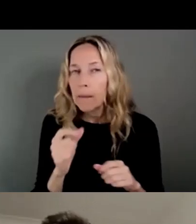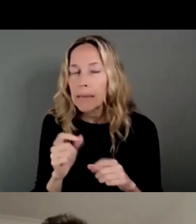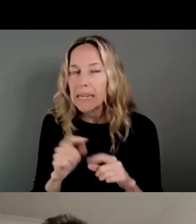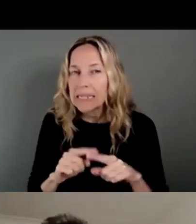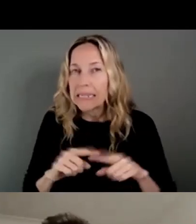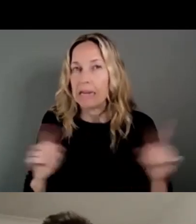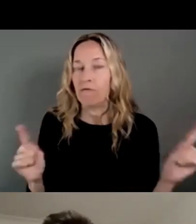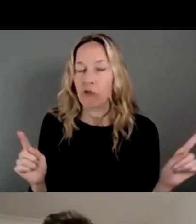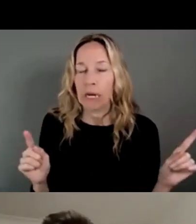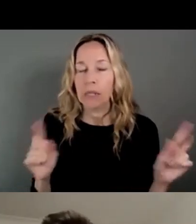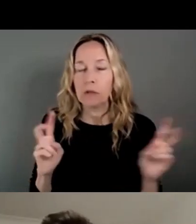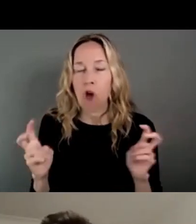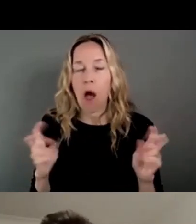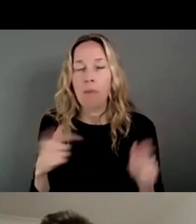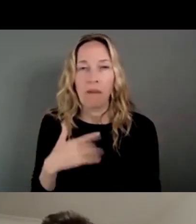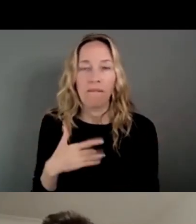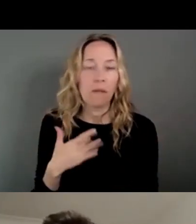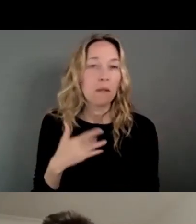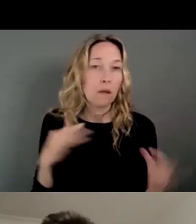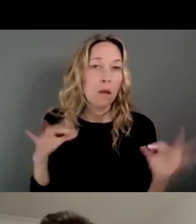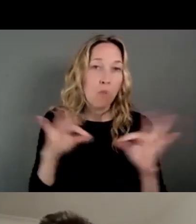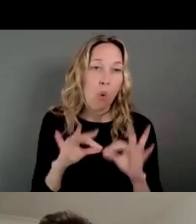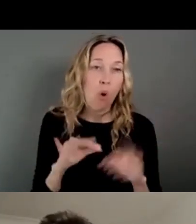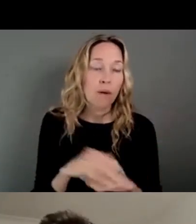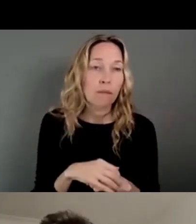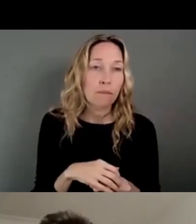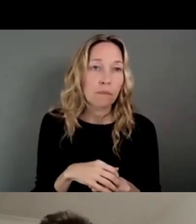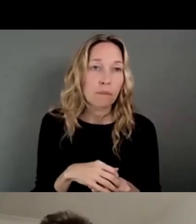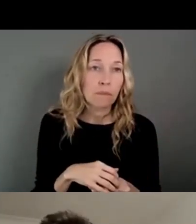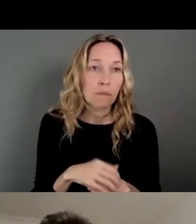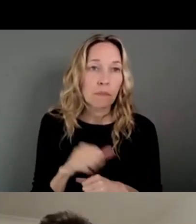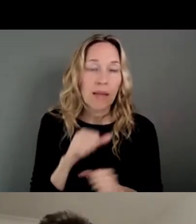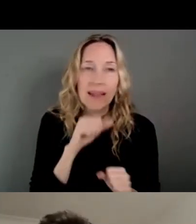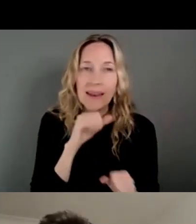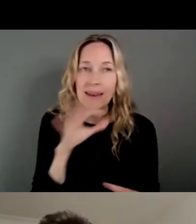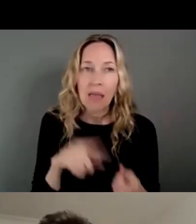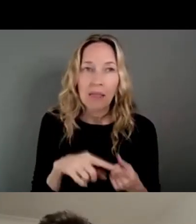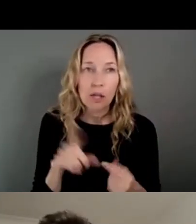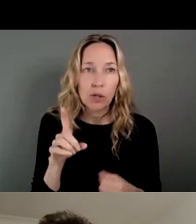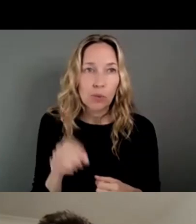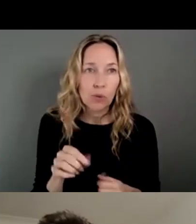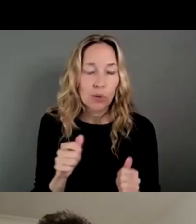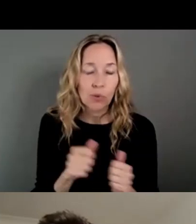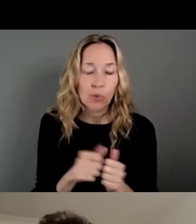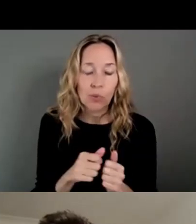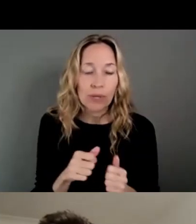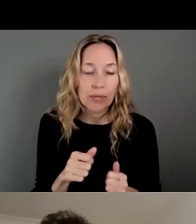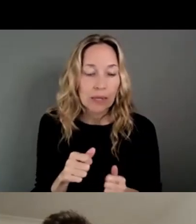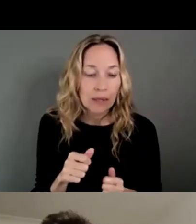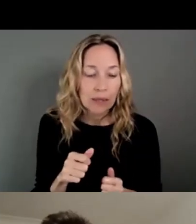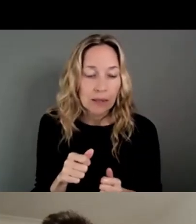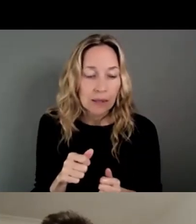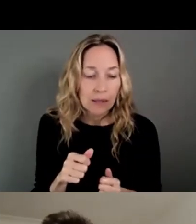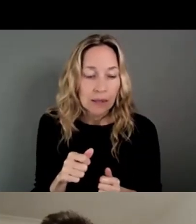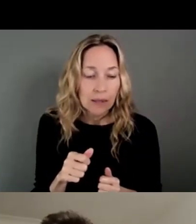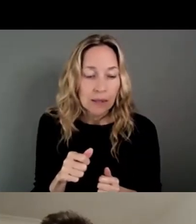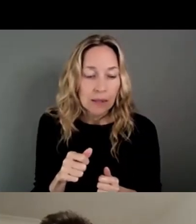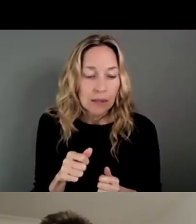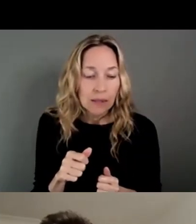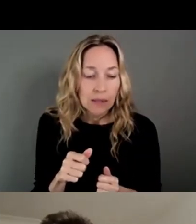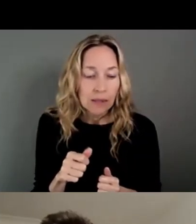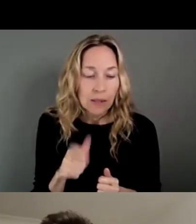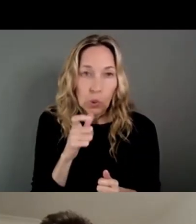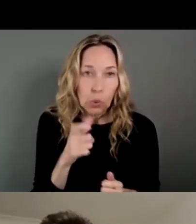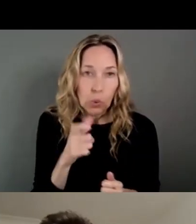important. Has nothing to do with who I am other than I'm a stage 4 cancer survivor. Get a second opinion